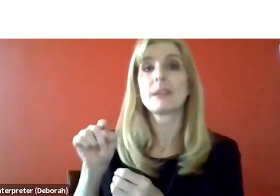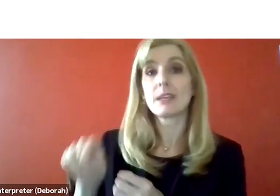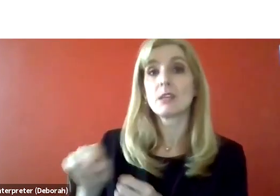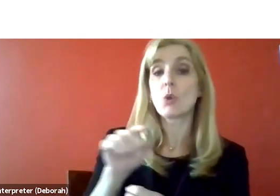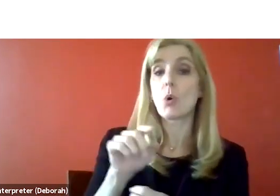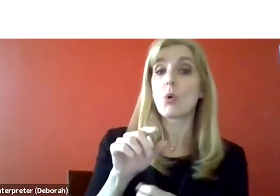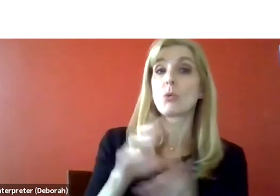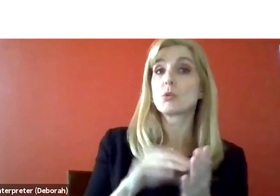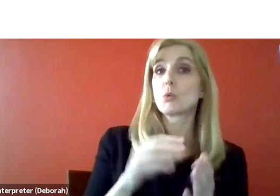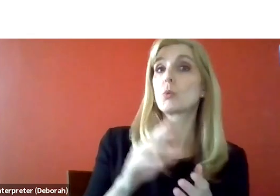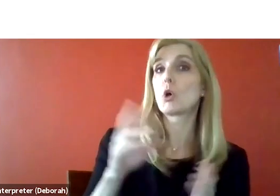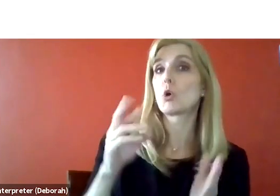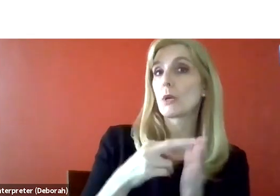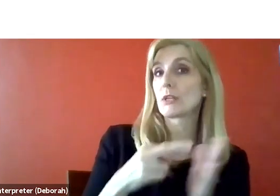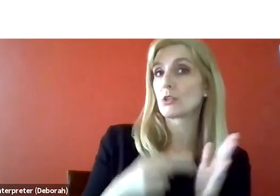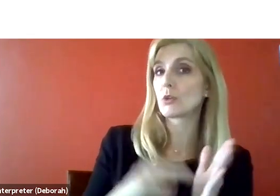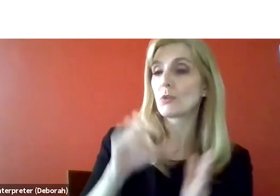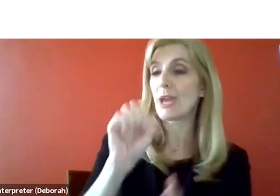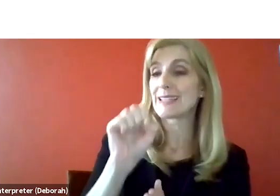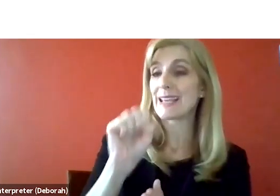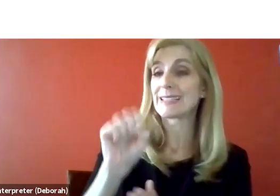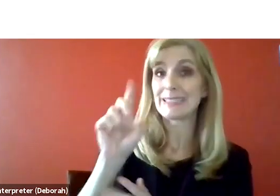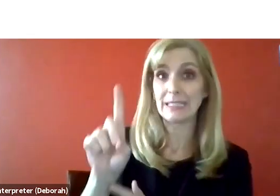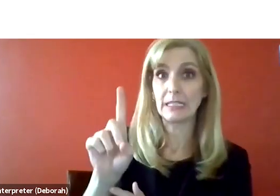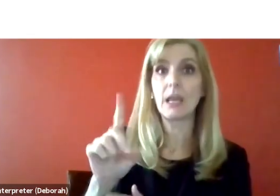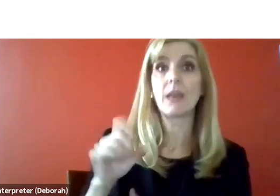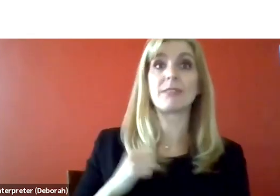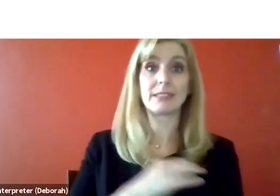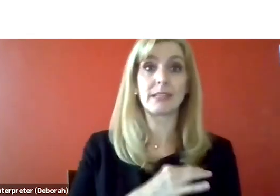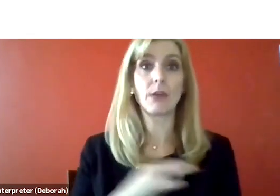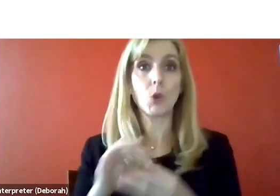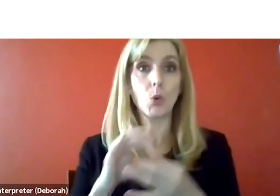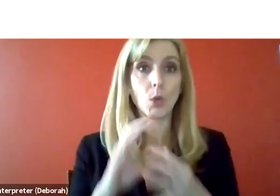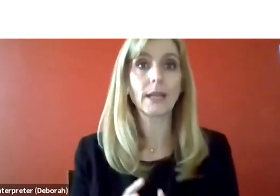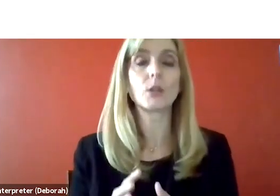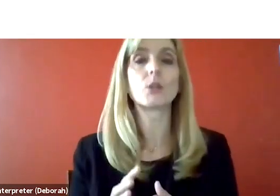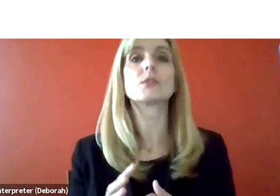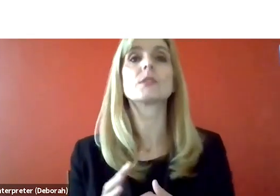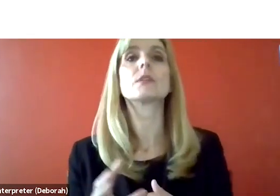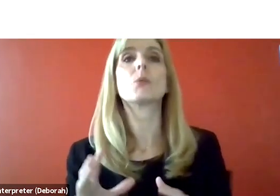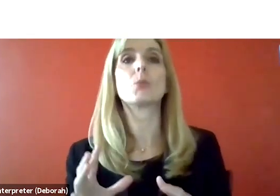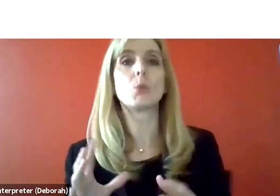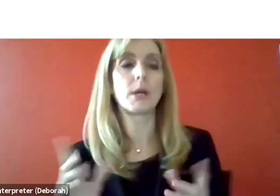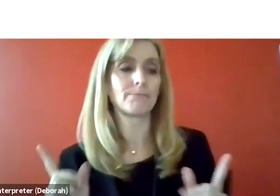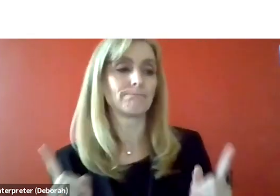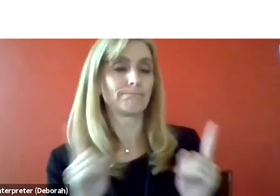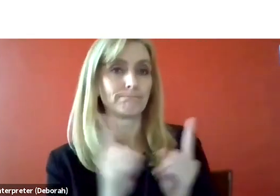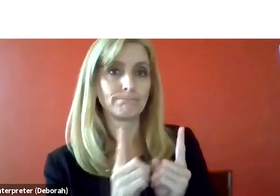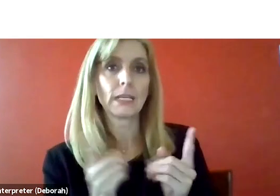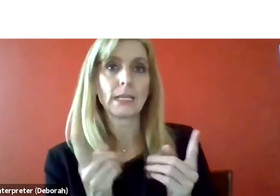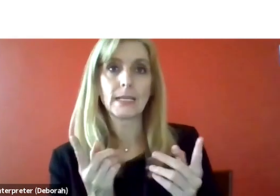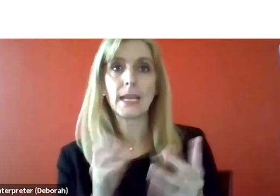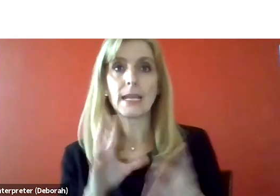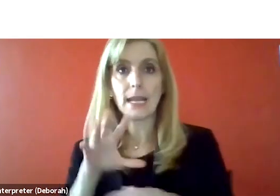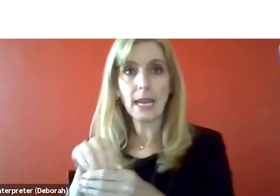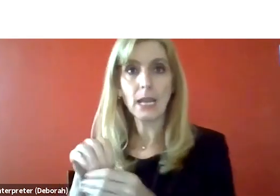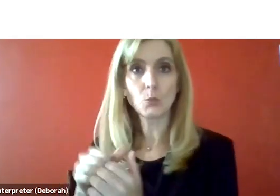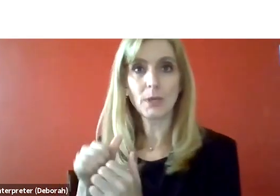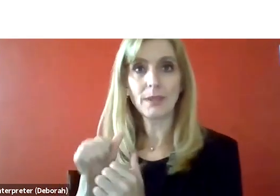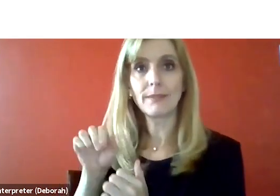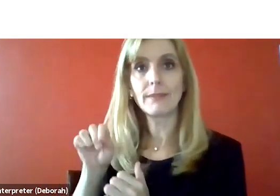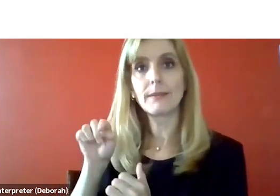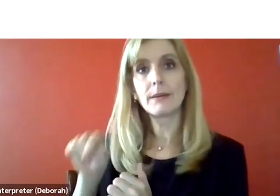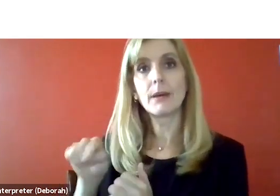SSD. SSD staff coordinators will then engage in this interactive process by engaging with